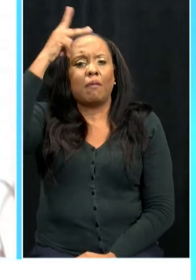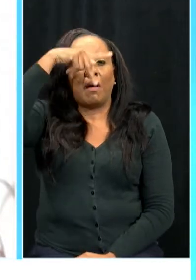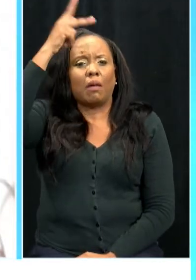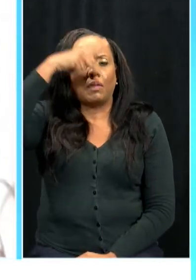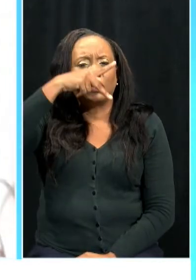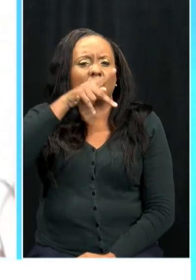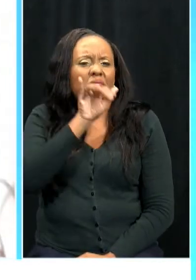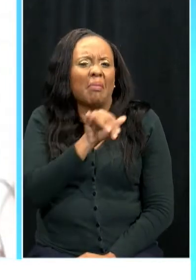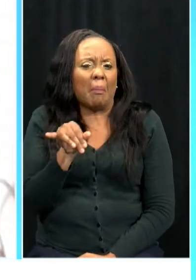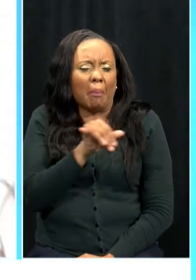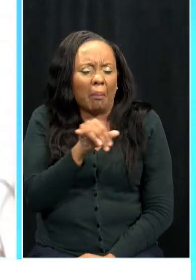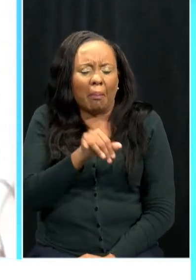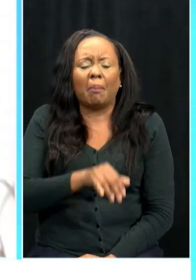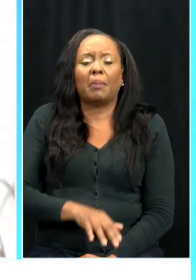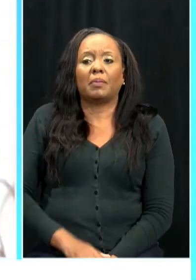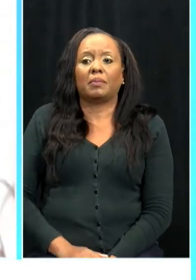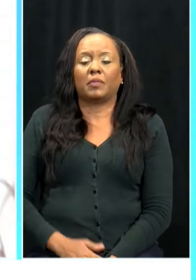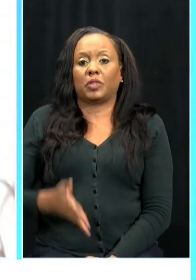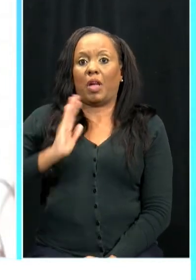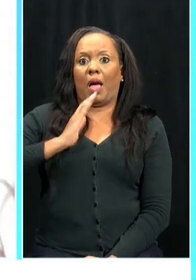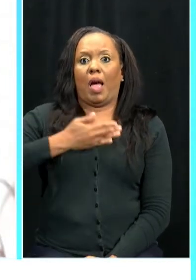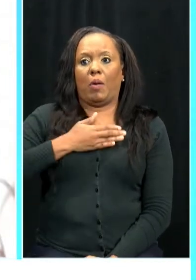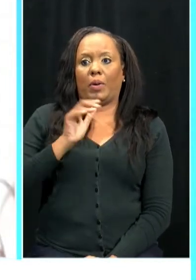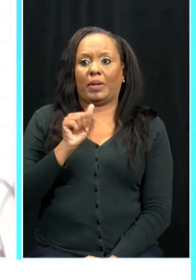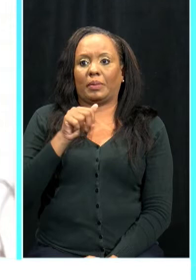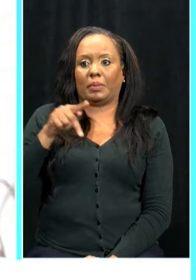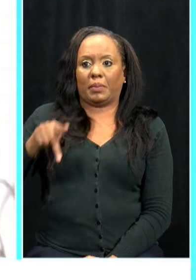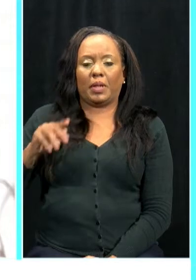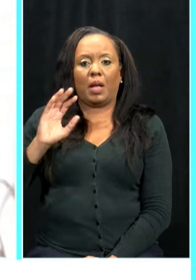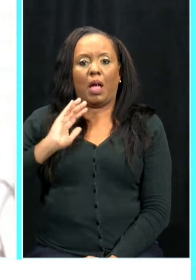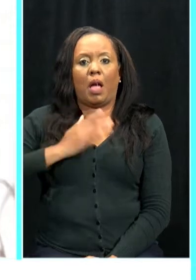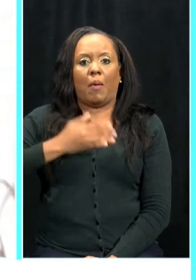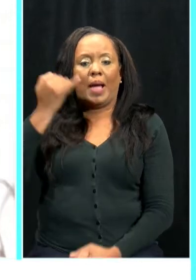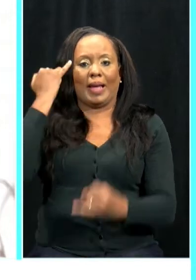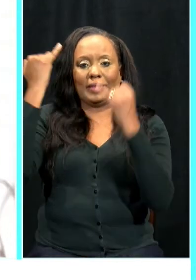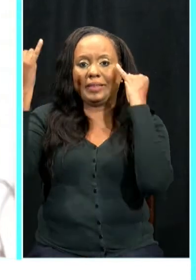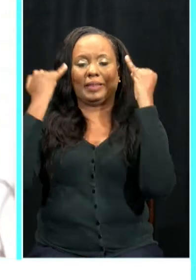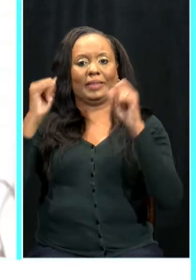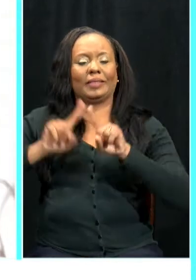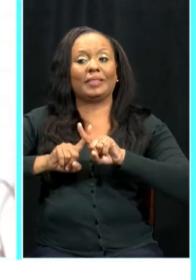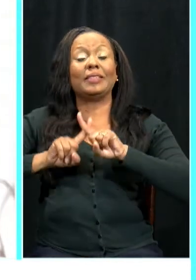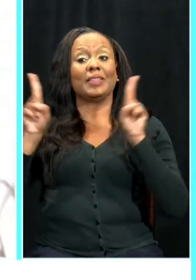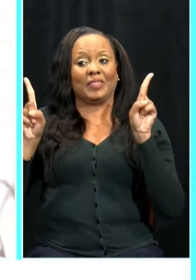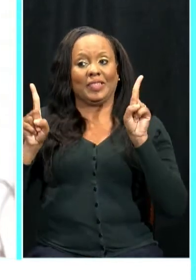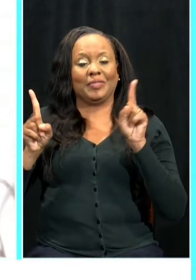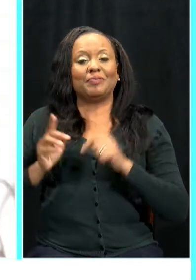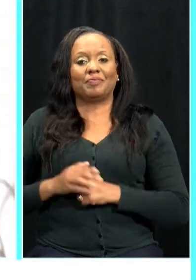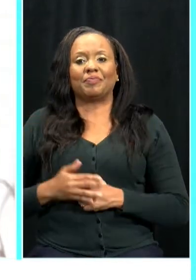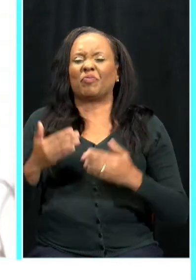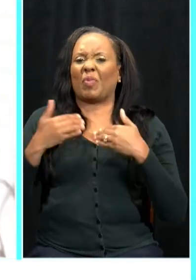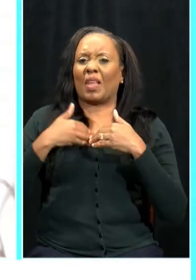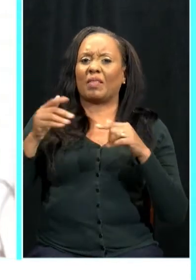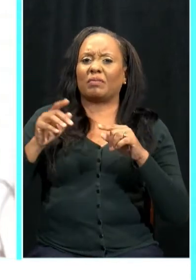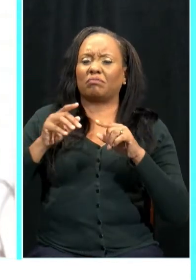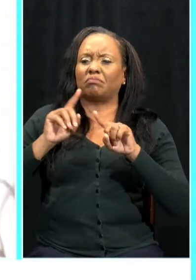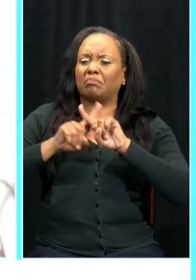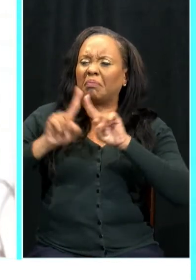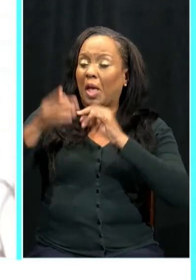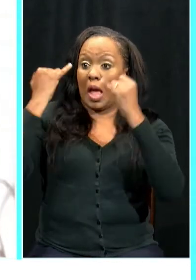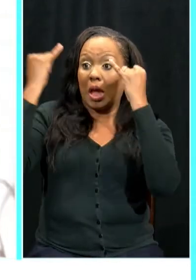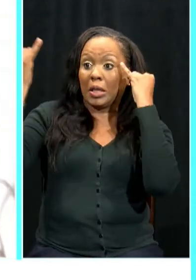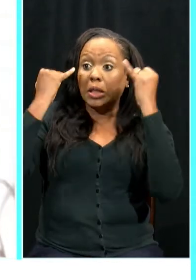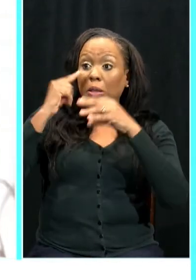have our ideas, we are progressive. And so we have different ideas about the environment, about how to